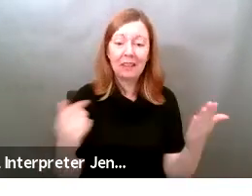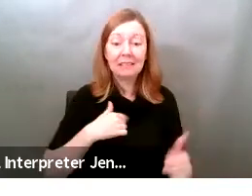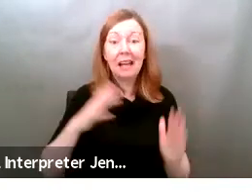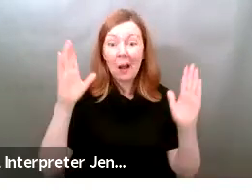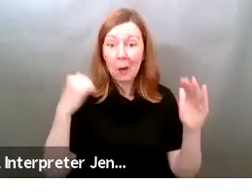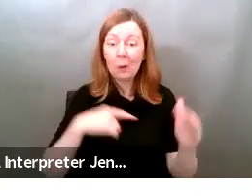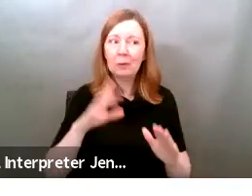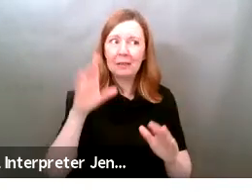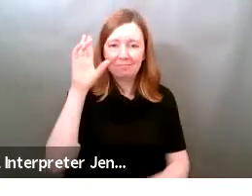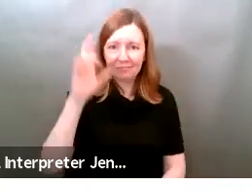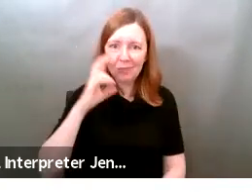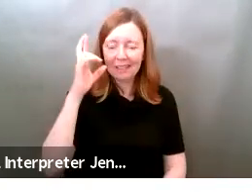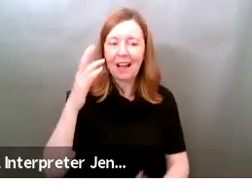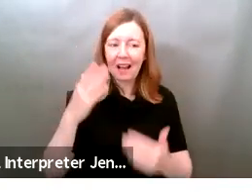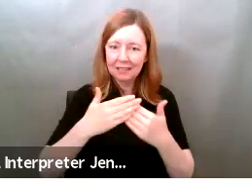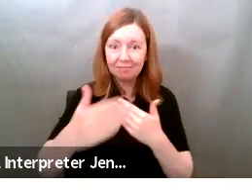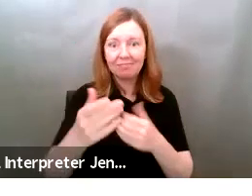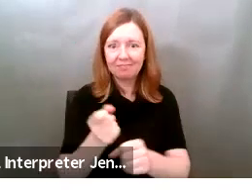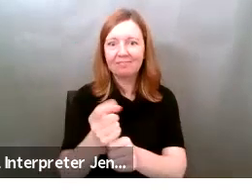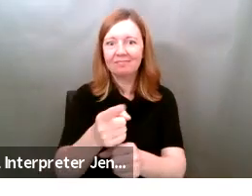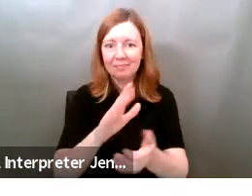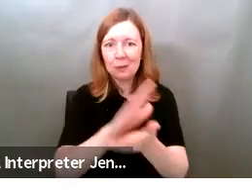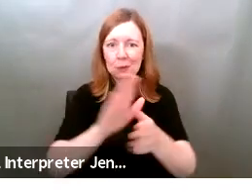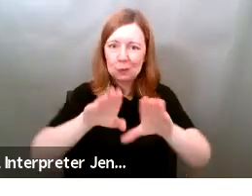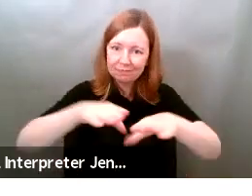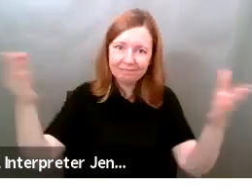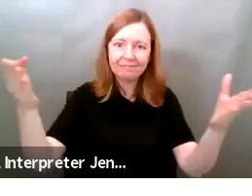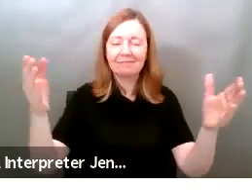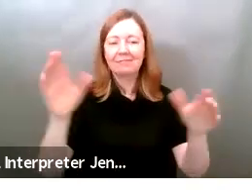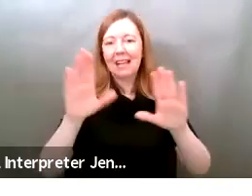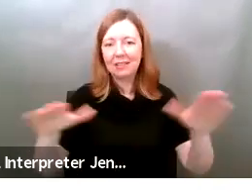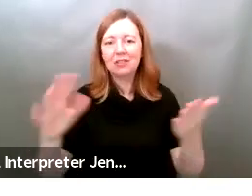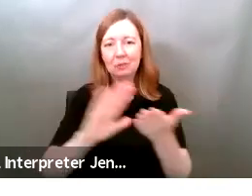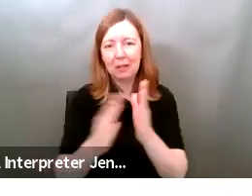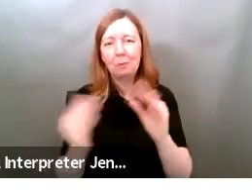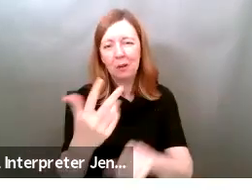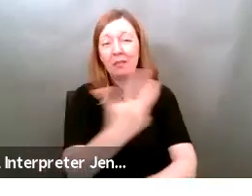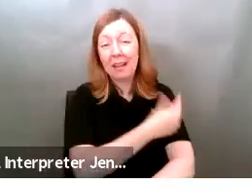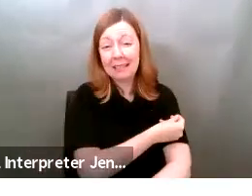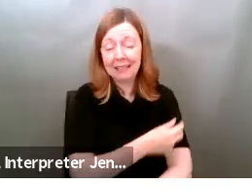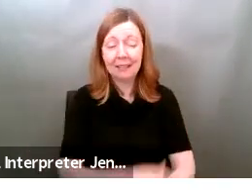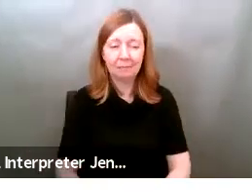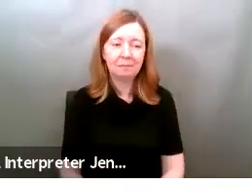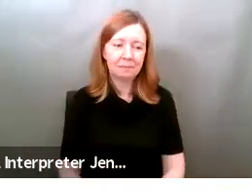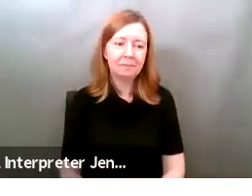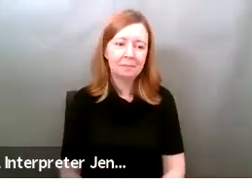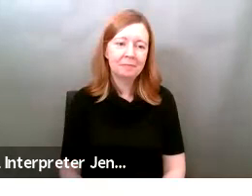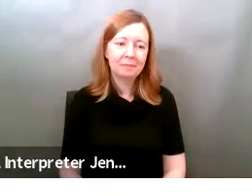will realize this upcoming school year as we get our children vaccinated. Next slide.